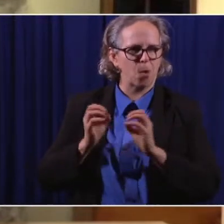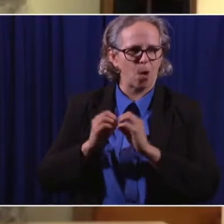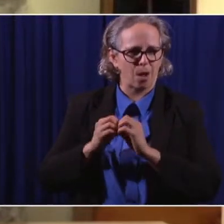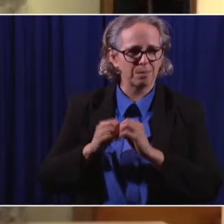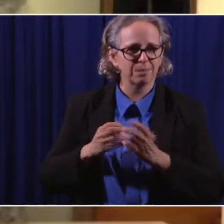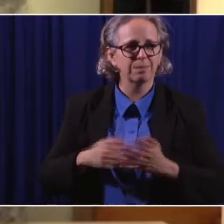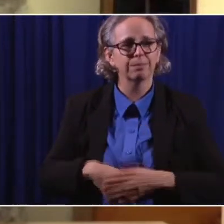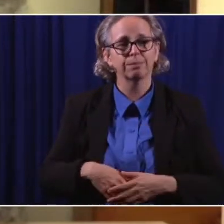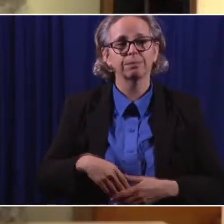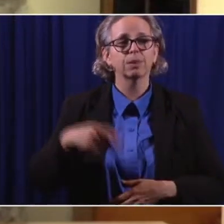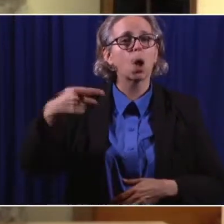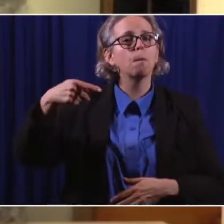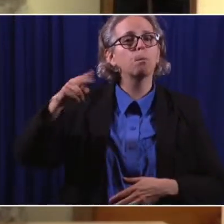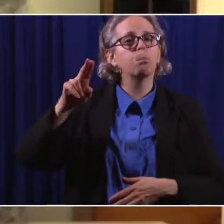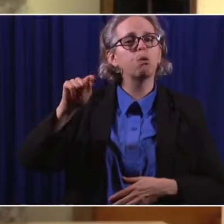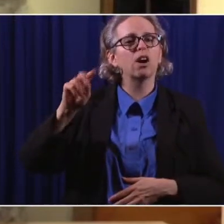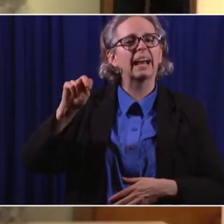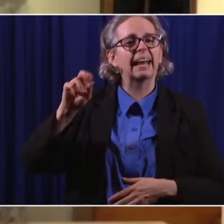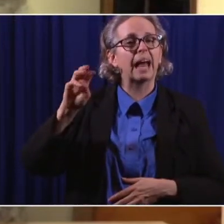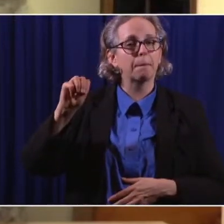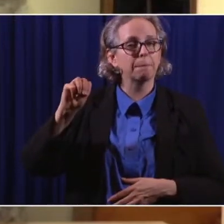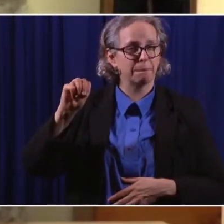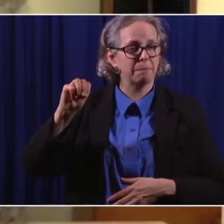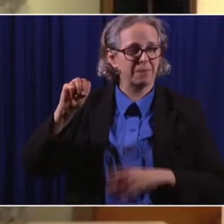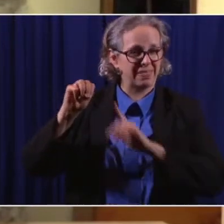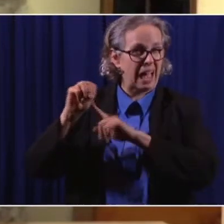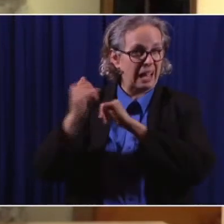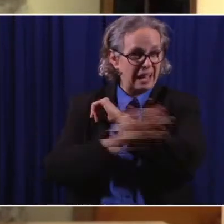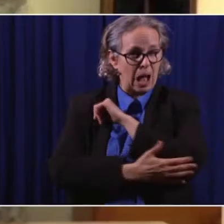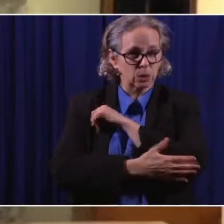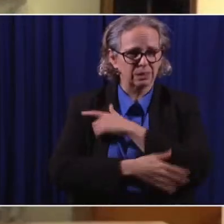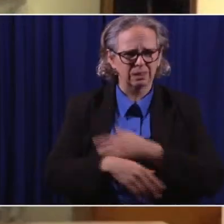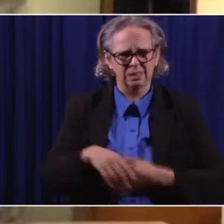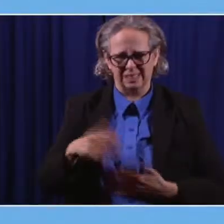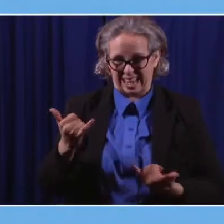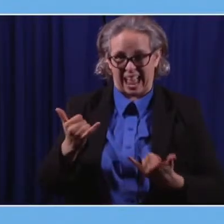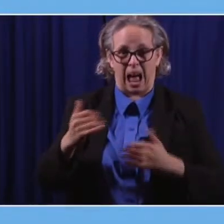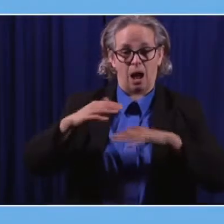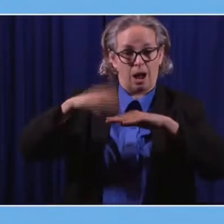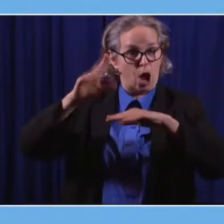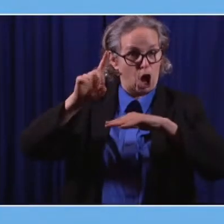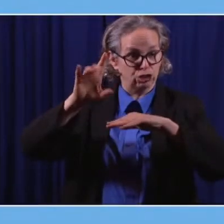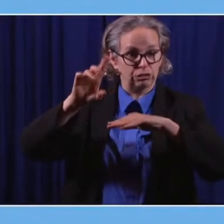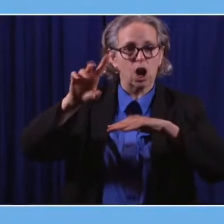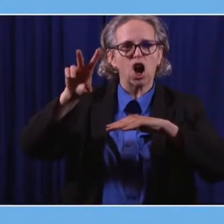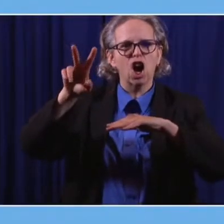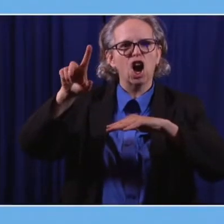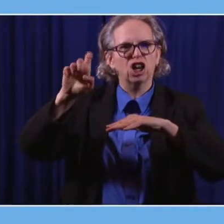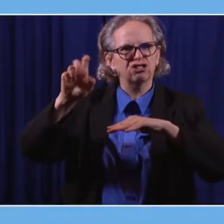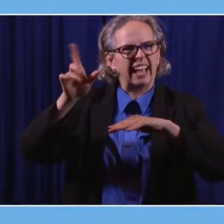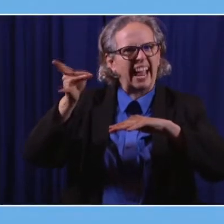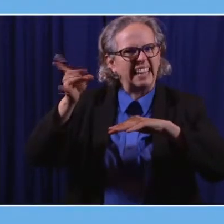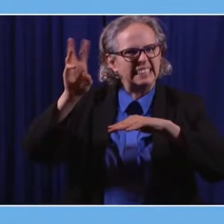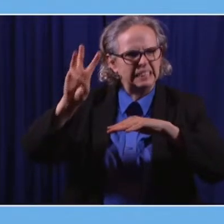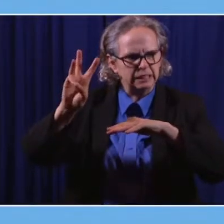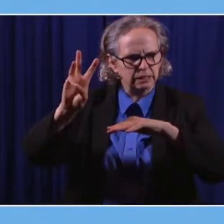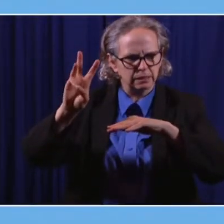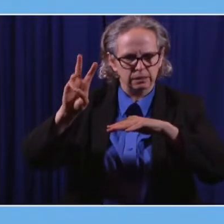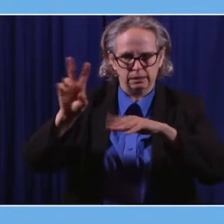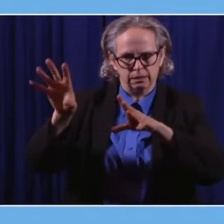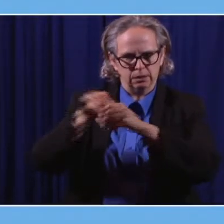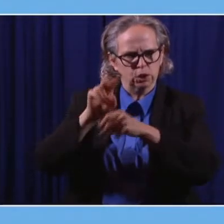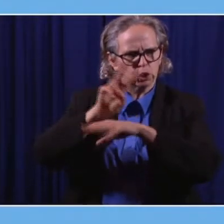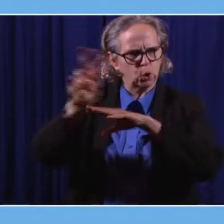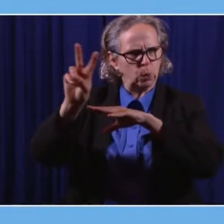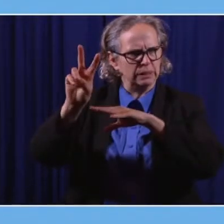County, you can see 186 cases that they've had in the last 2 weeks. But they are